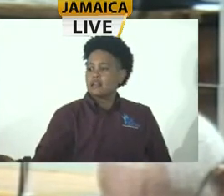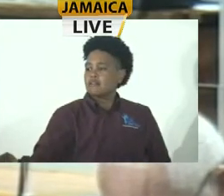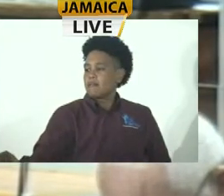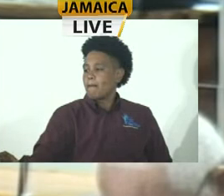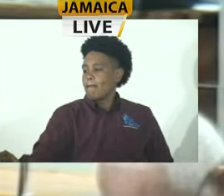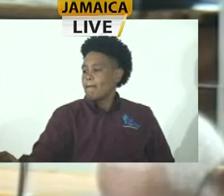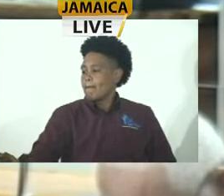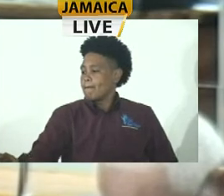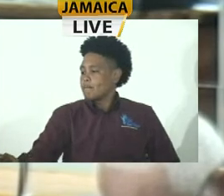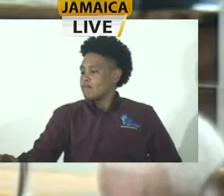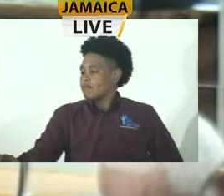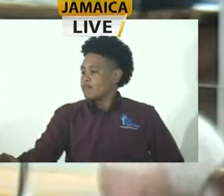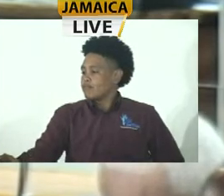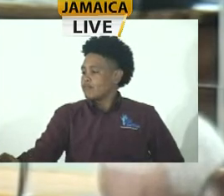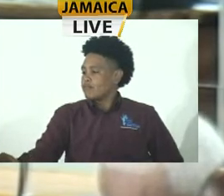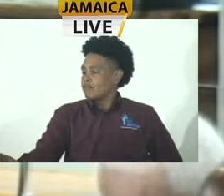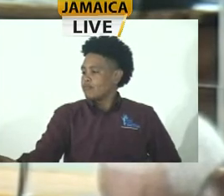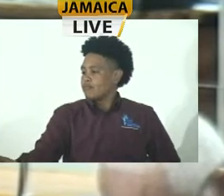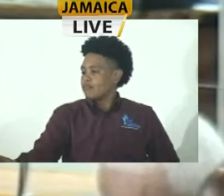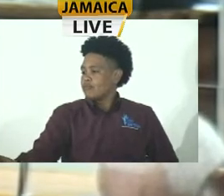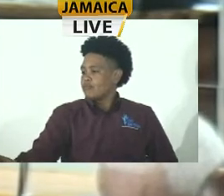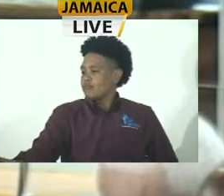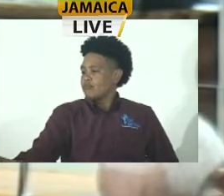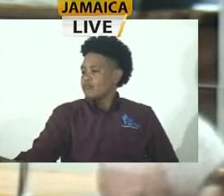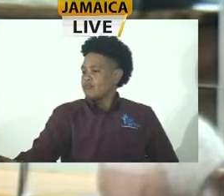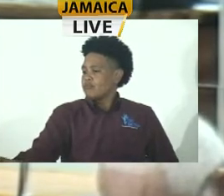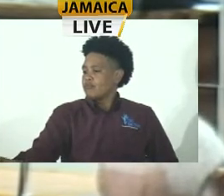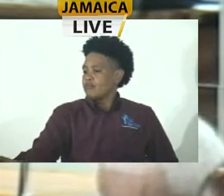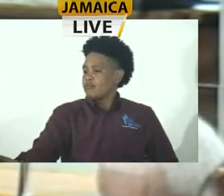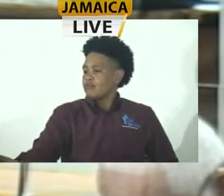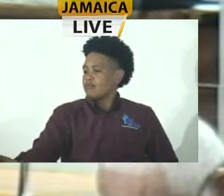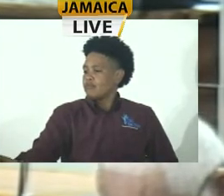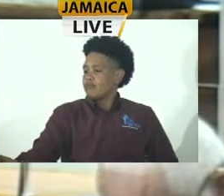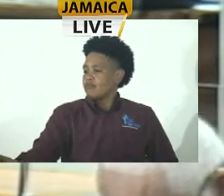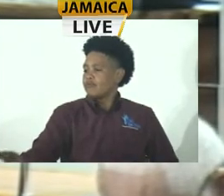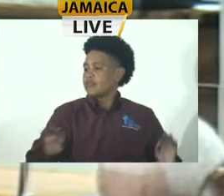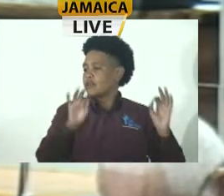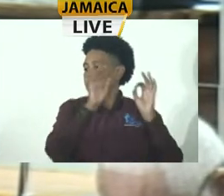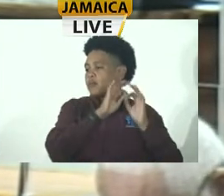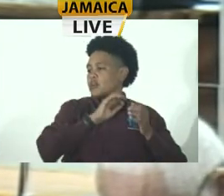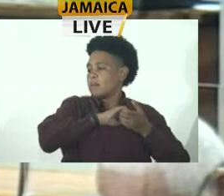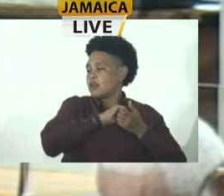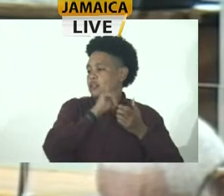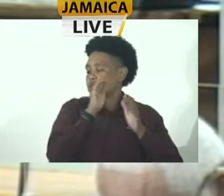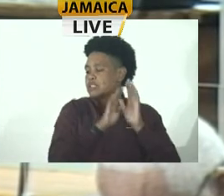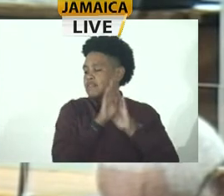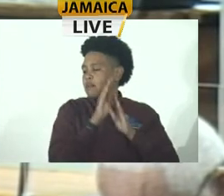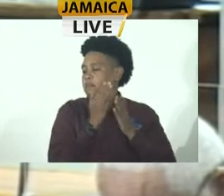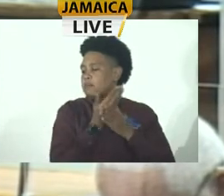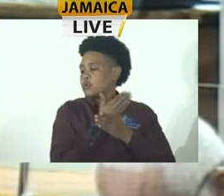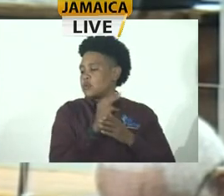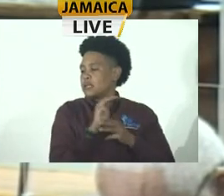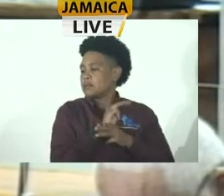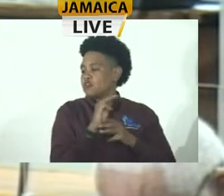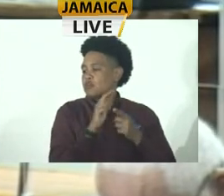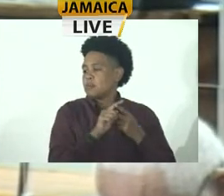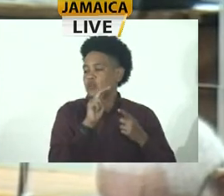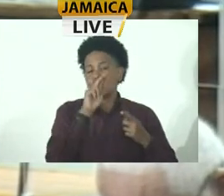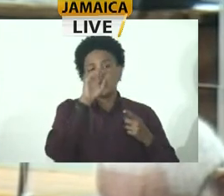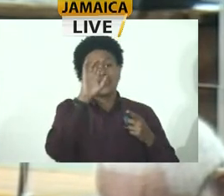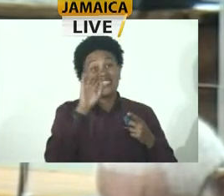partnership is going to be developed between the ministry and the unicef and that